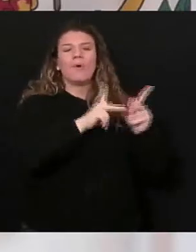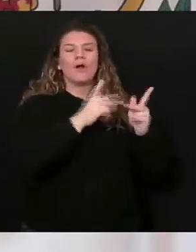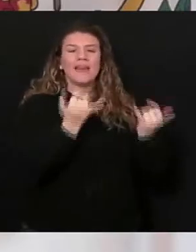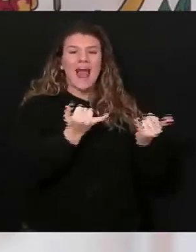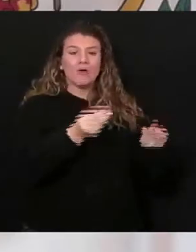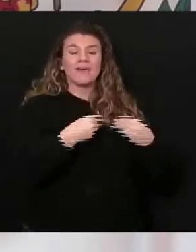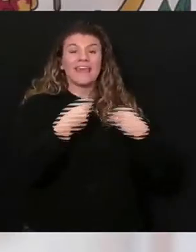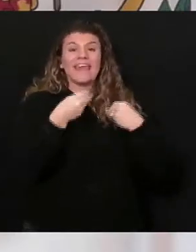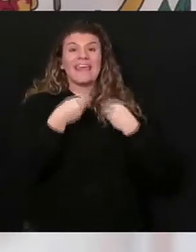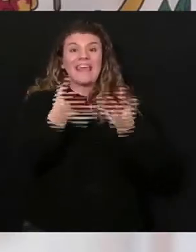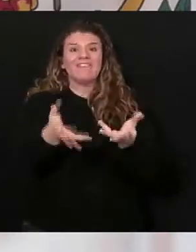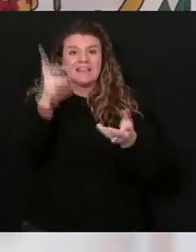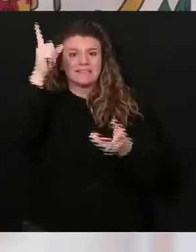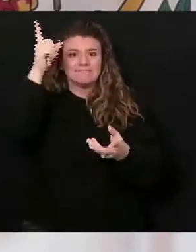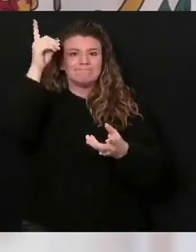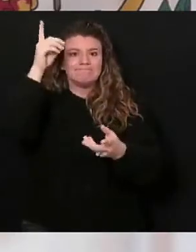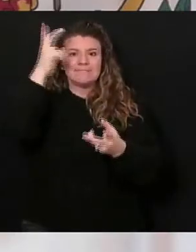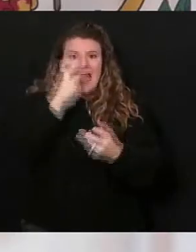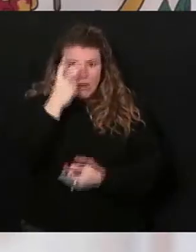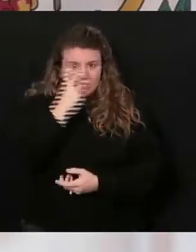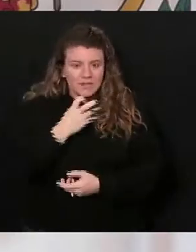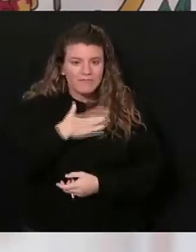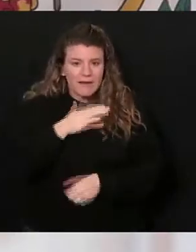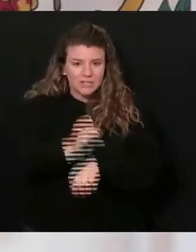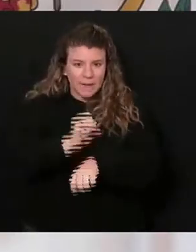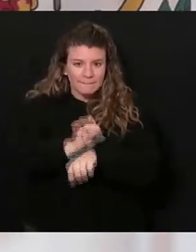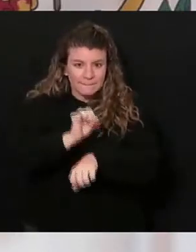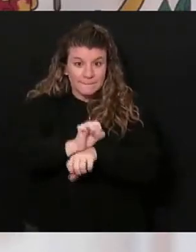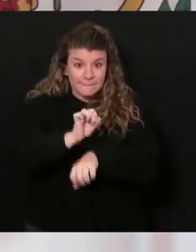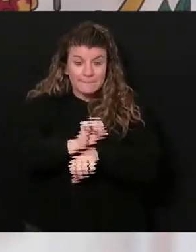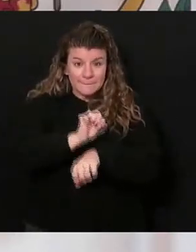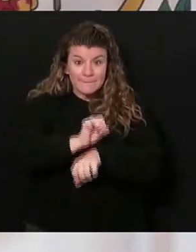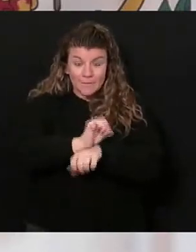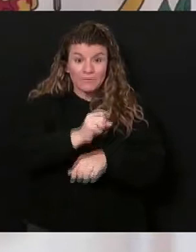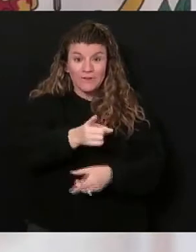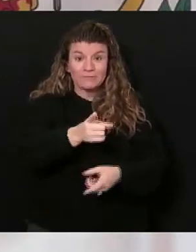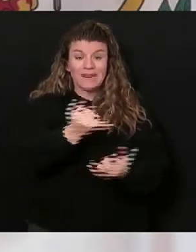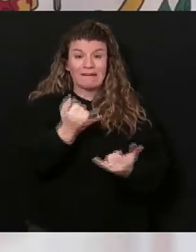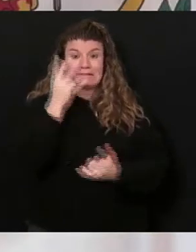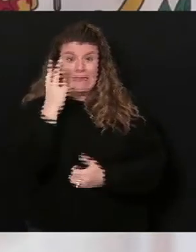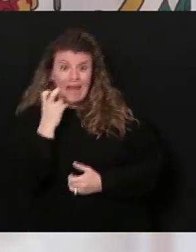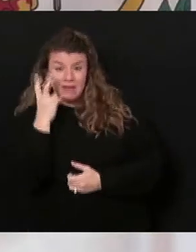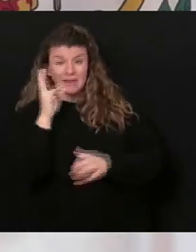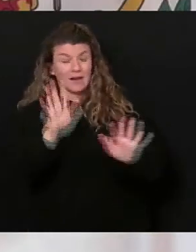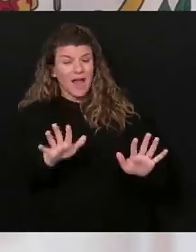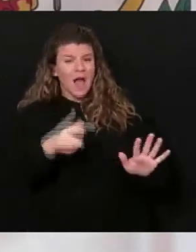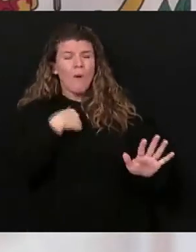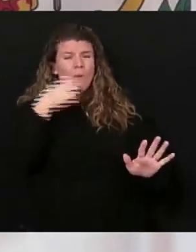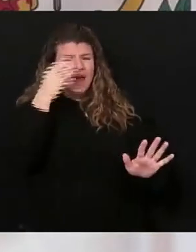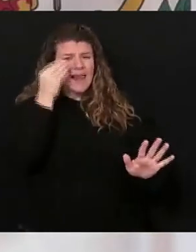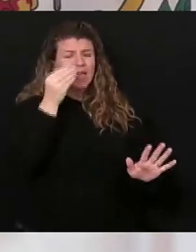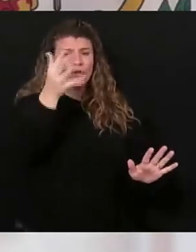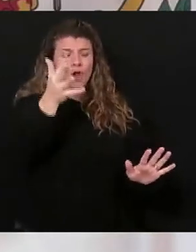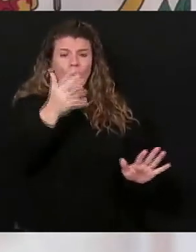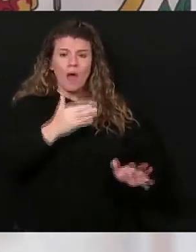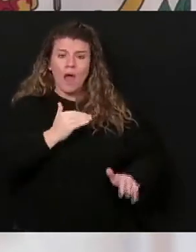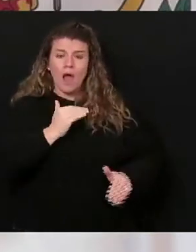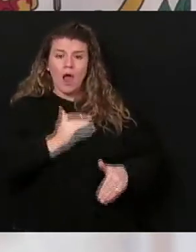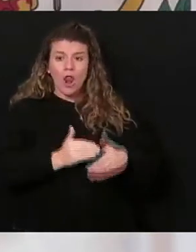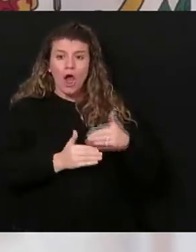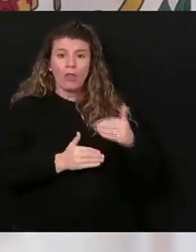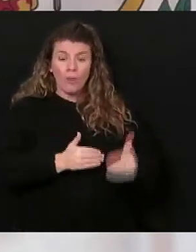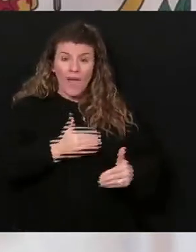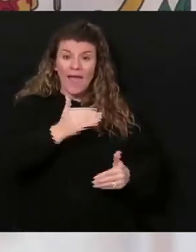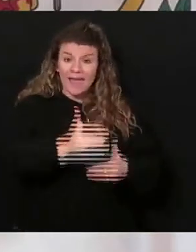You know, I want to just tell you just this. Along the way, there has to have been a lot of really